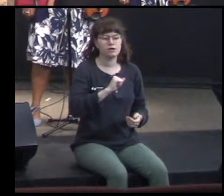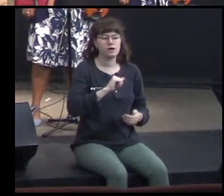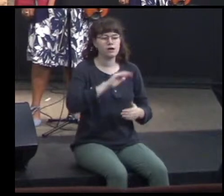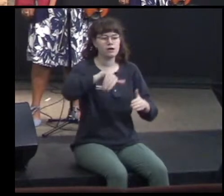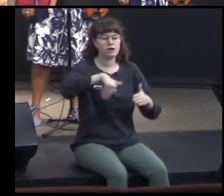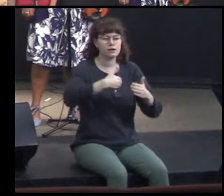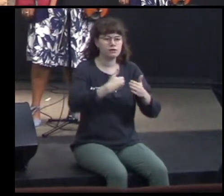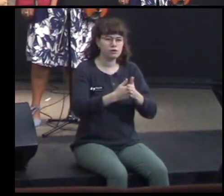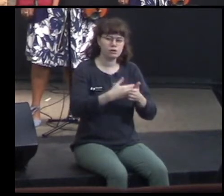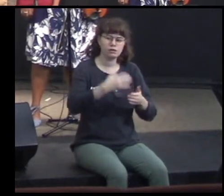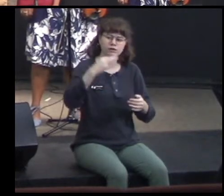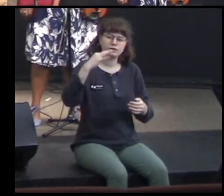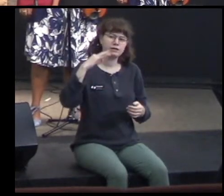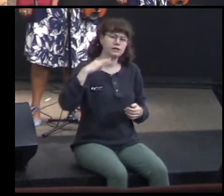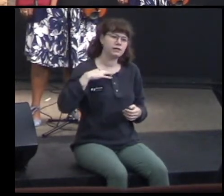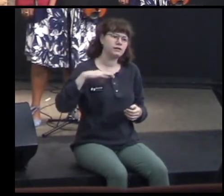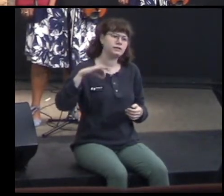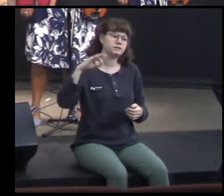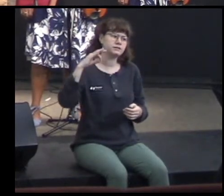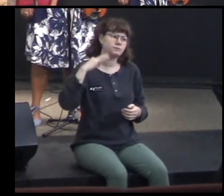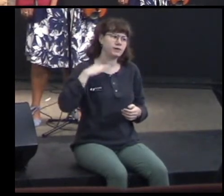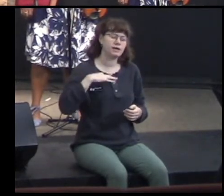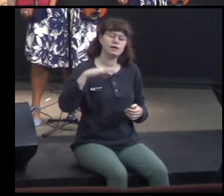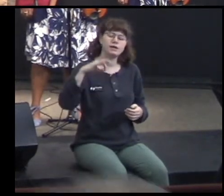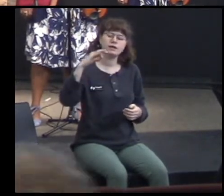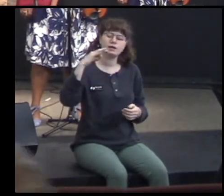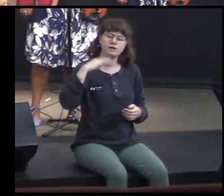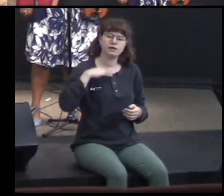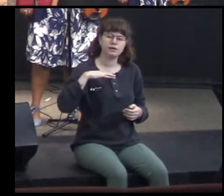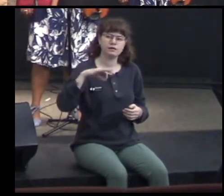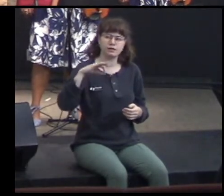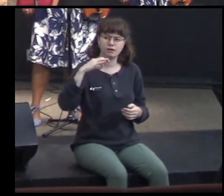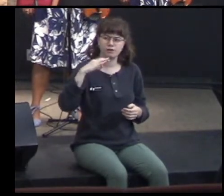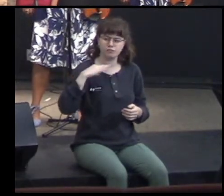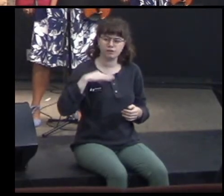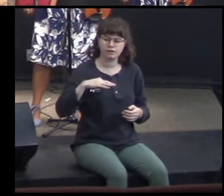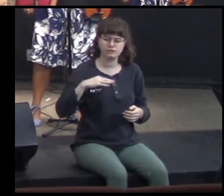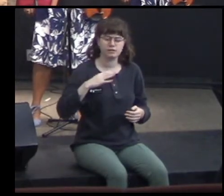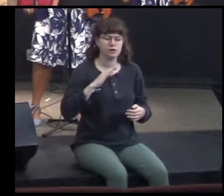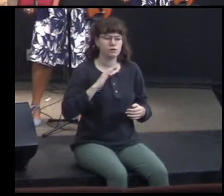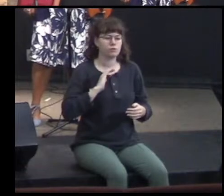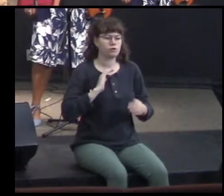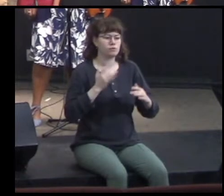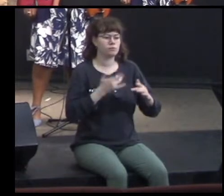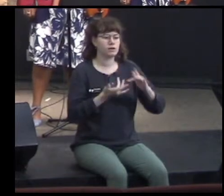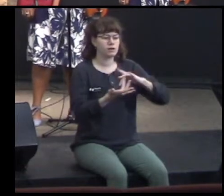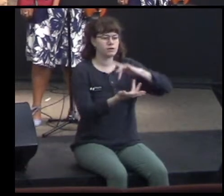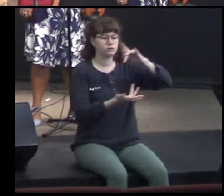Forget not all his benefits.